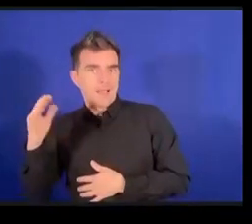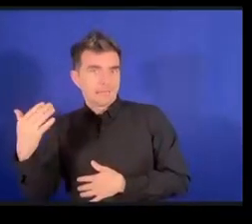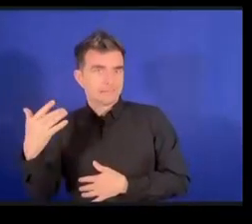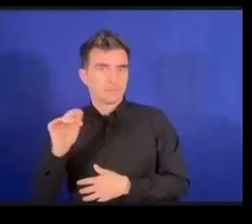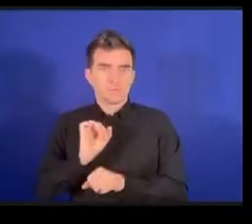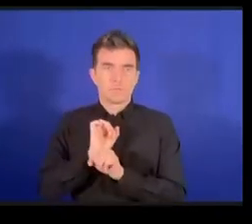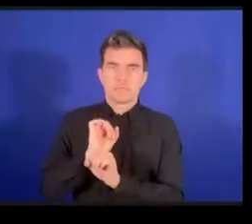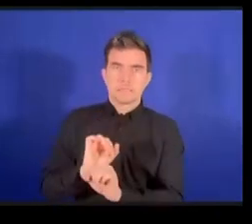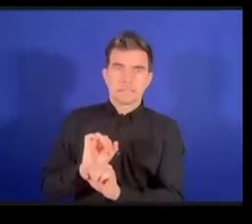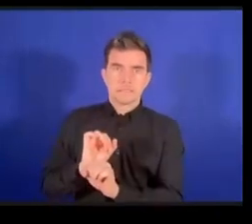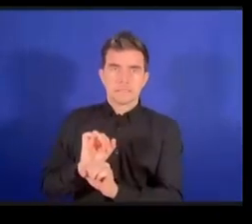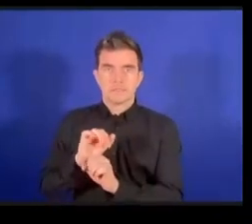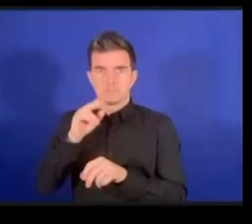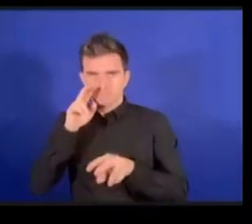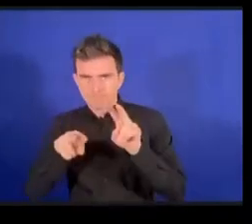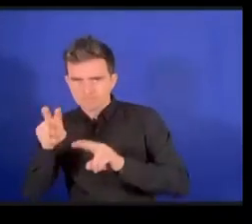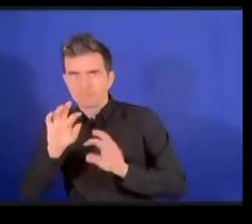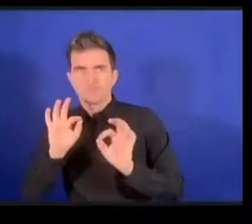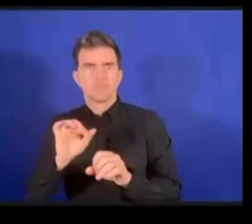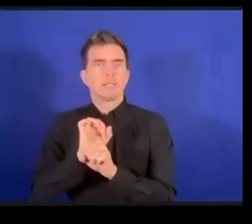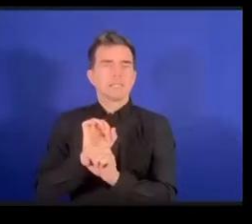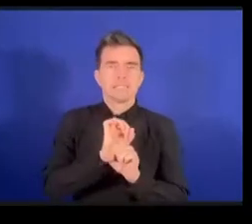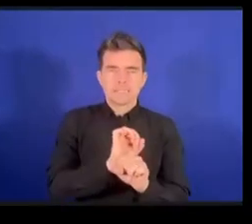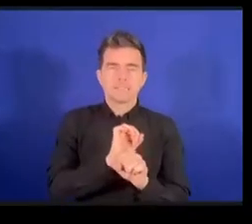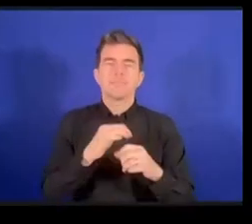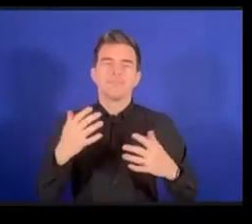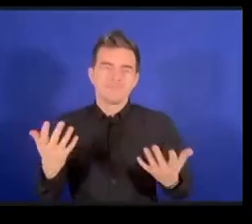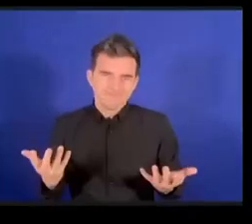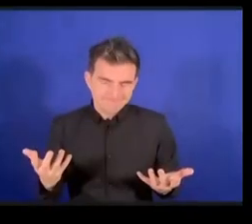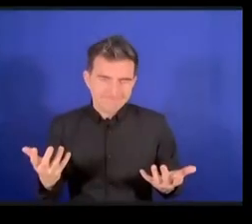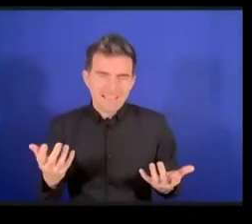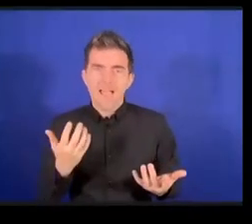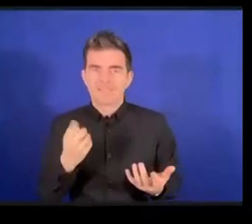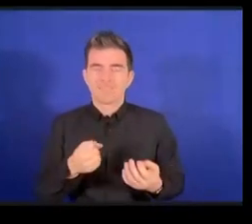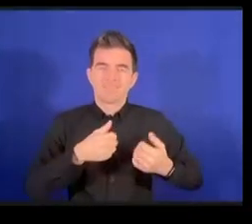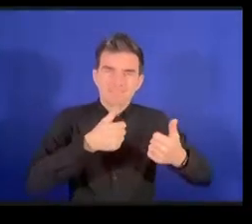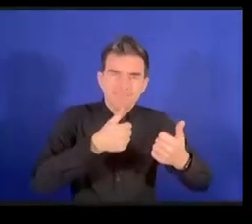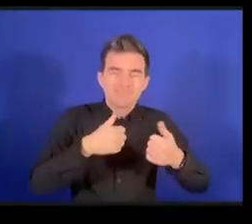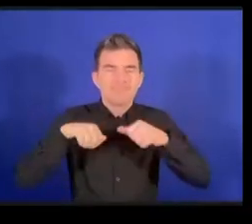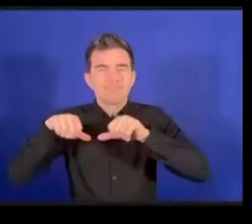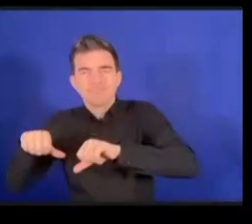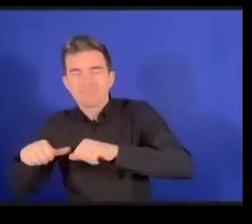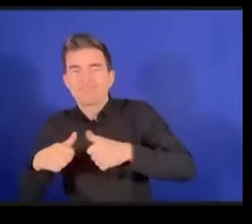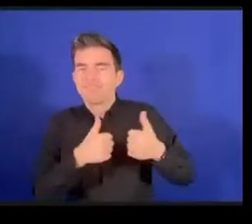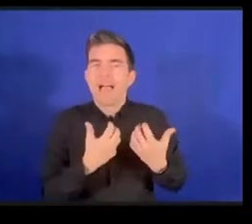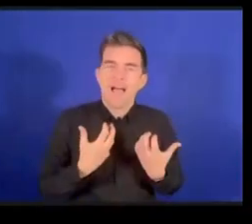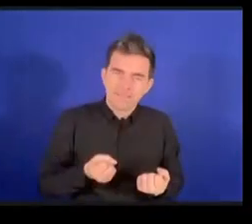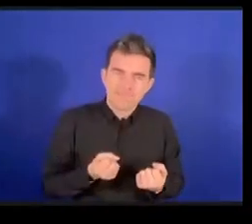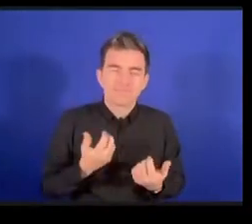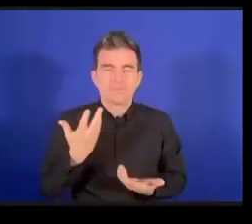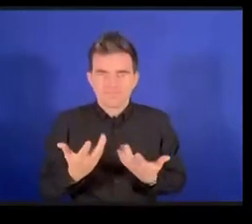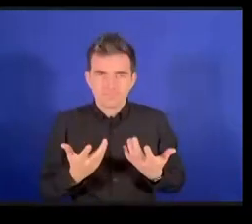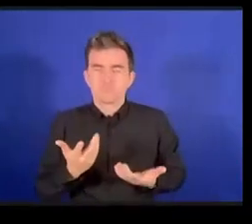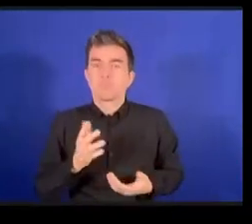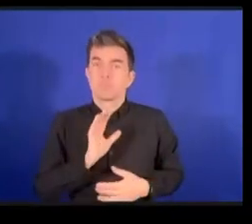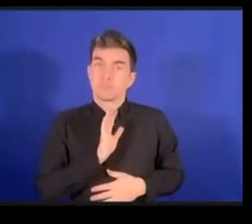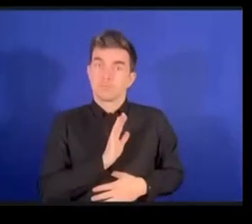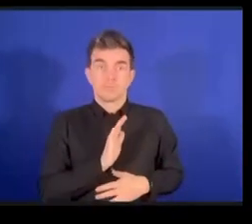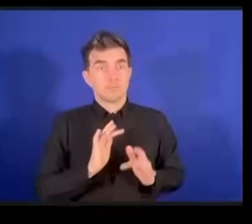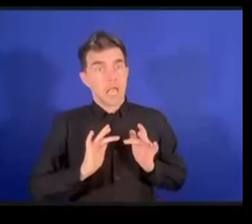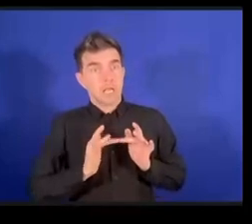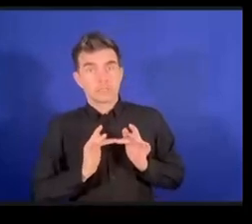so uh what intern governance specifically can bring to these fields is we should